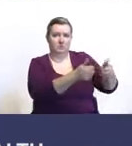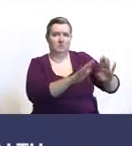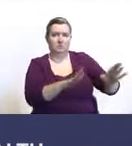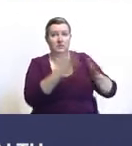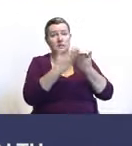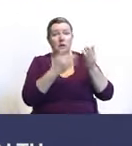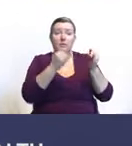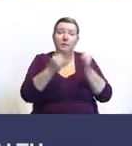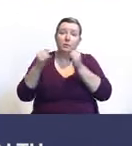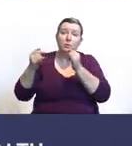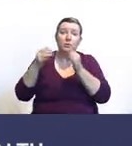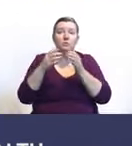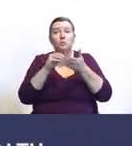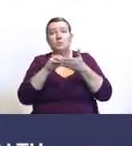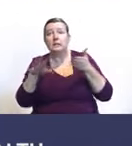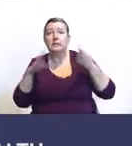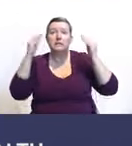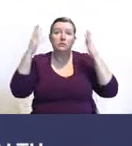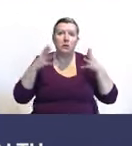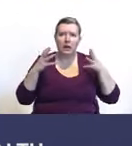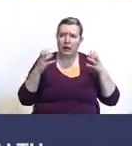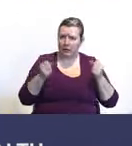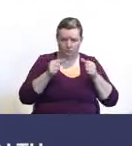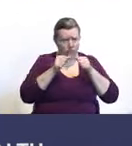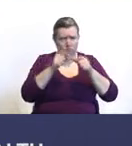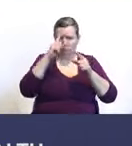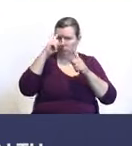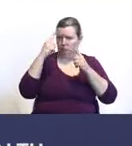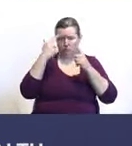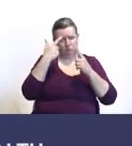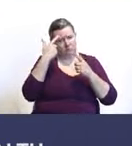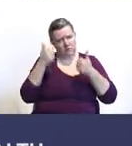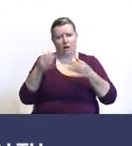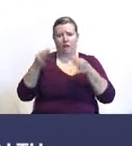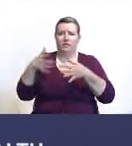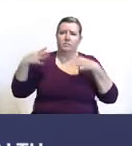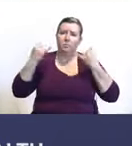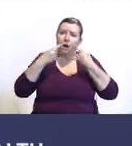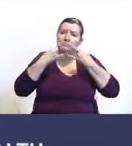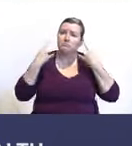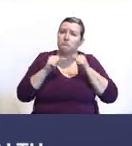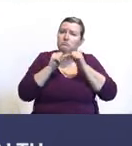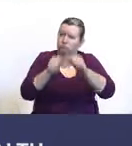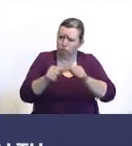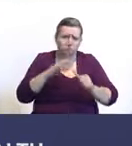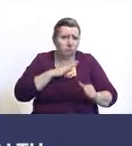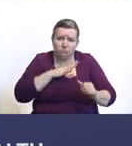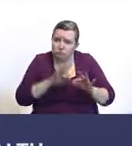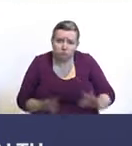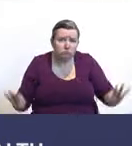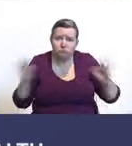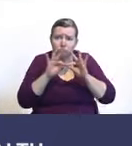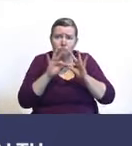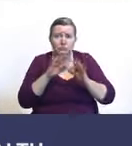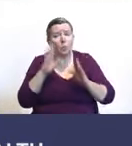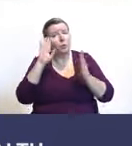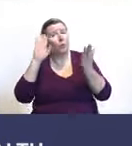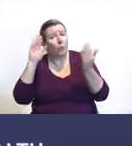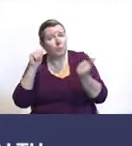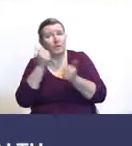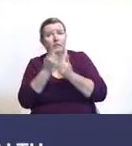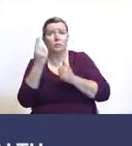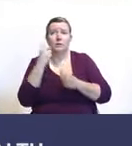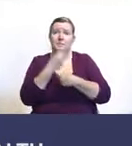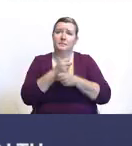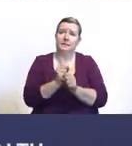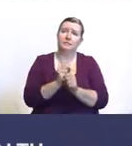it. Parents are clearly enormously important constituents, but we would hope that everybody continues to make the